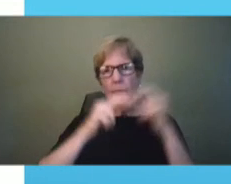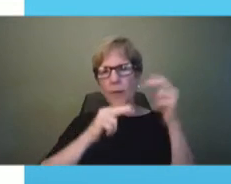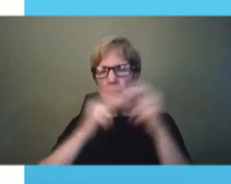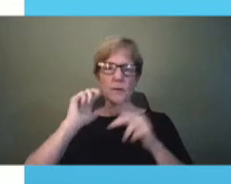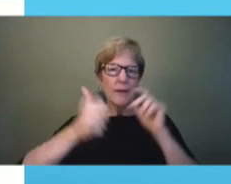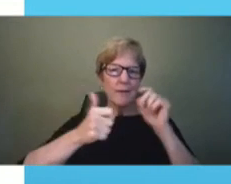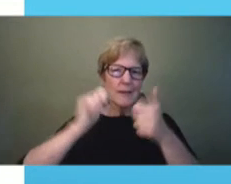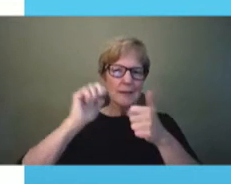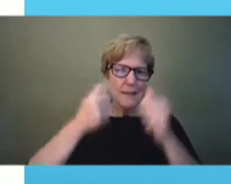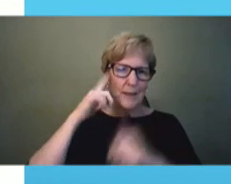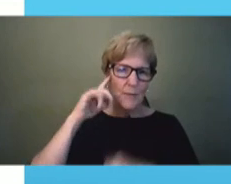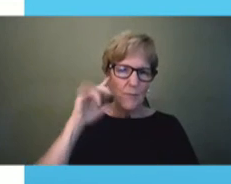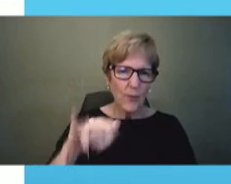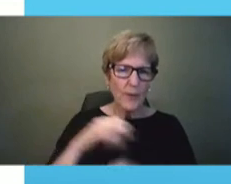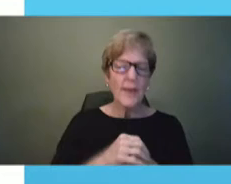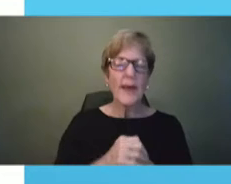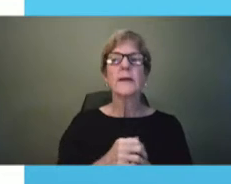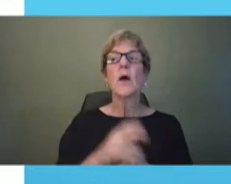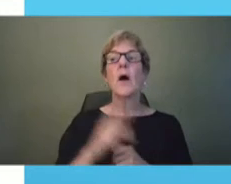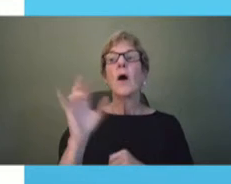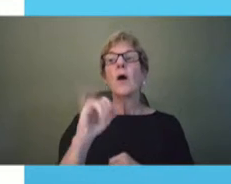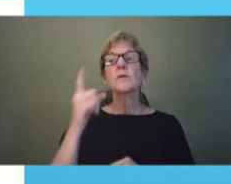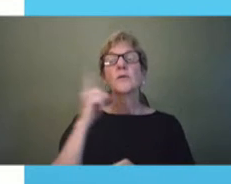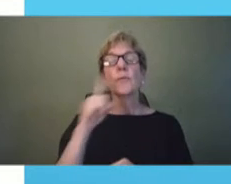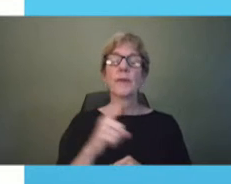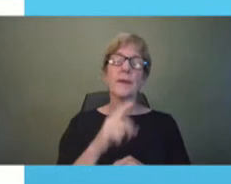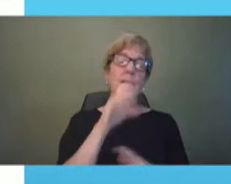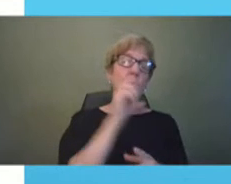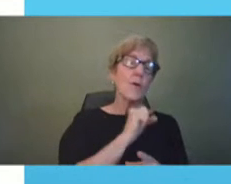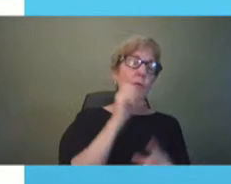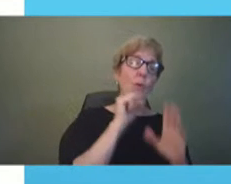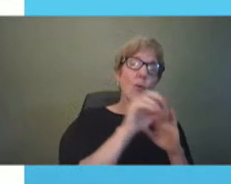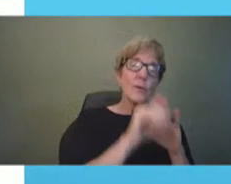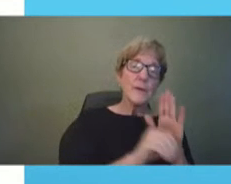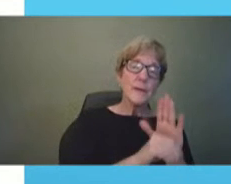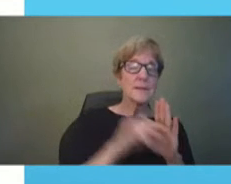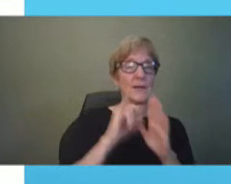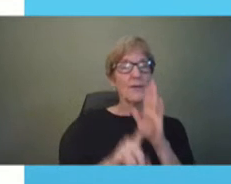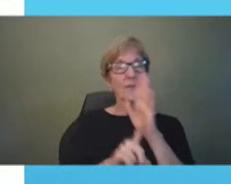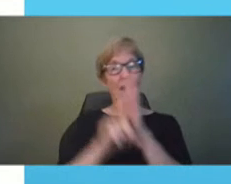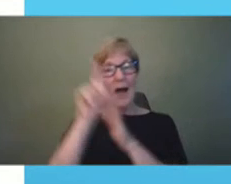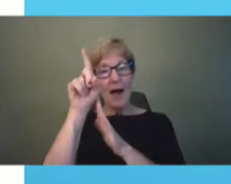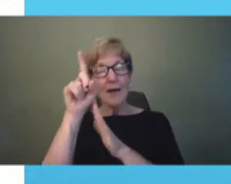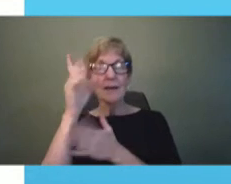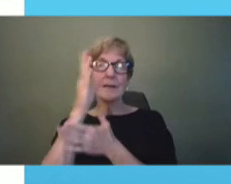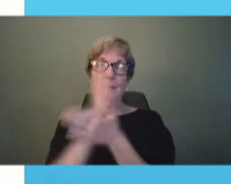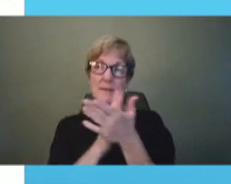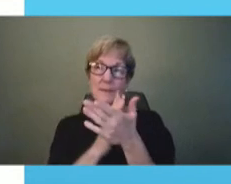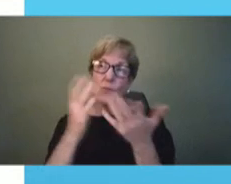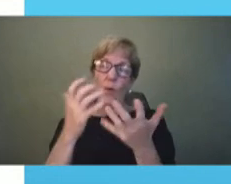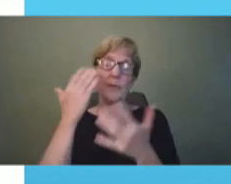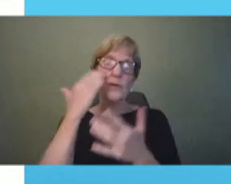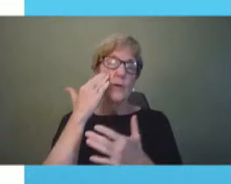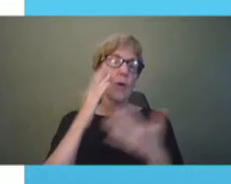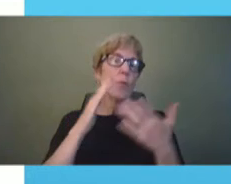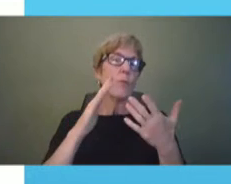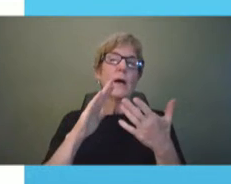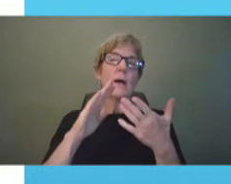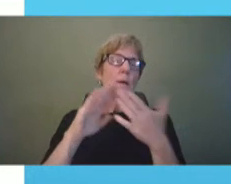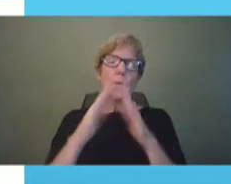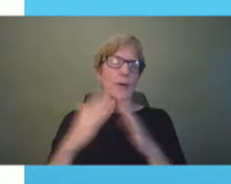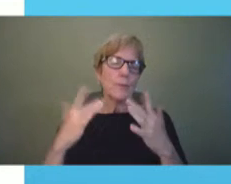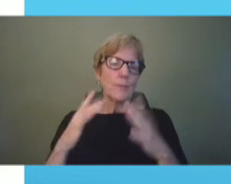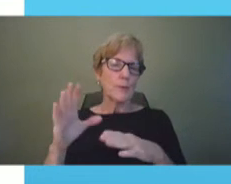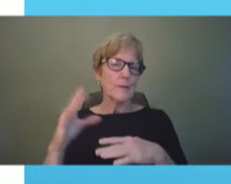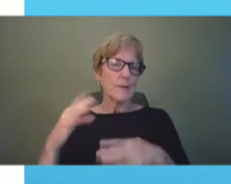that uh and and Dave also mentioned we're under the old ordinance if we were getting this hikes under the new ordinance we'd want some we'd want to know what the community benefits are uh